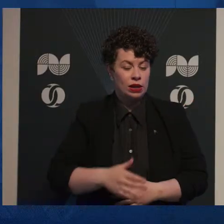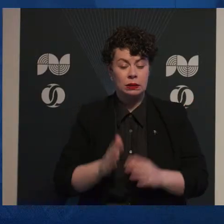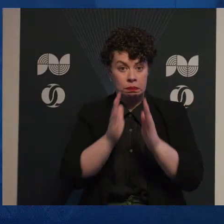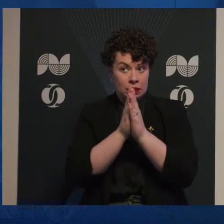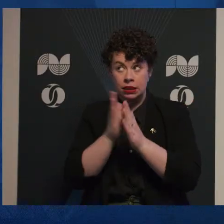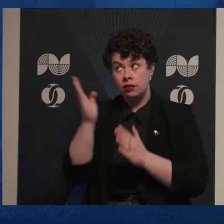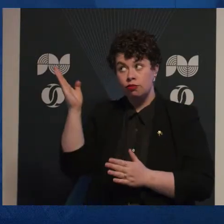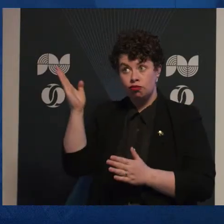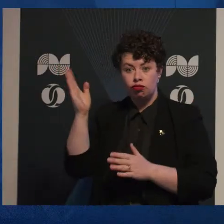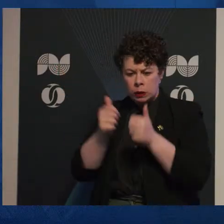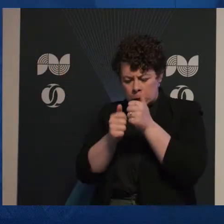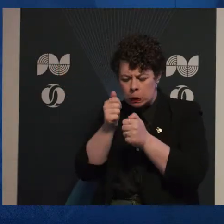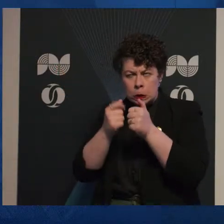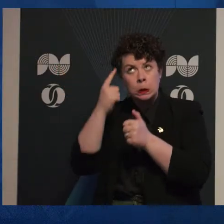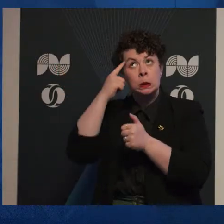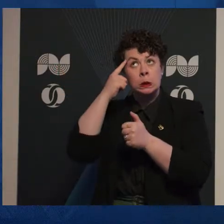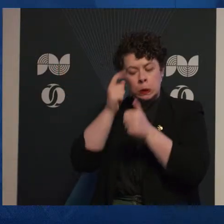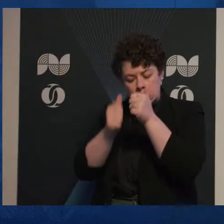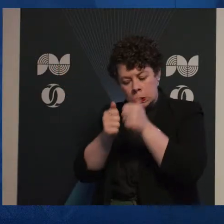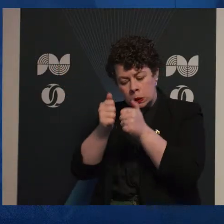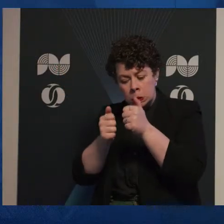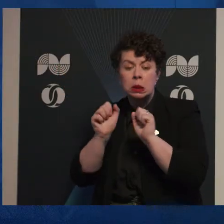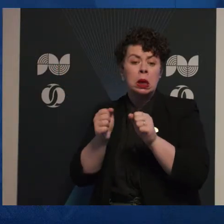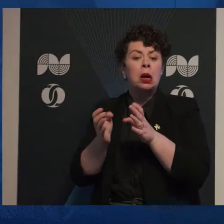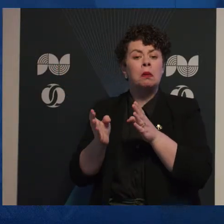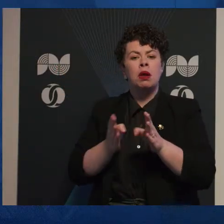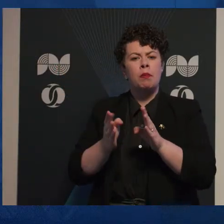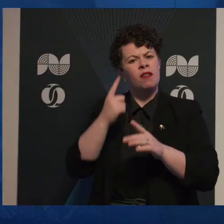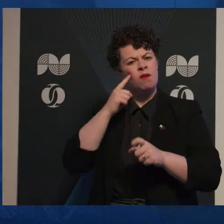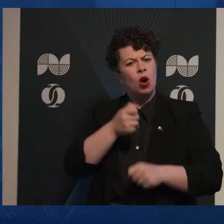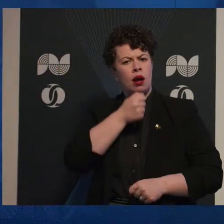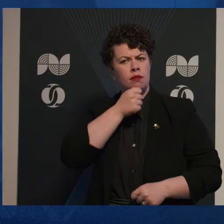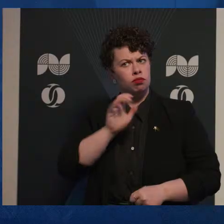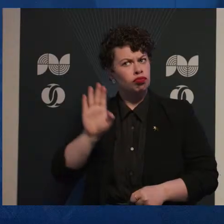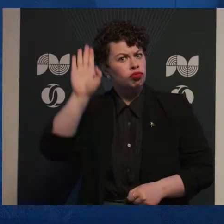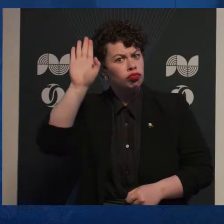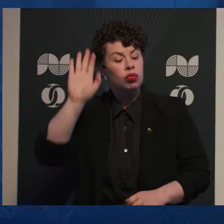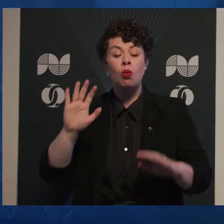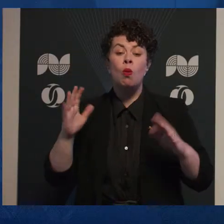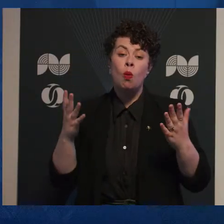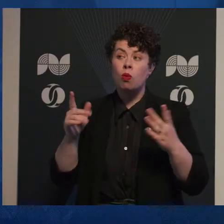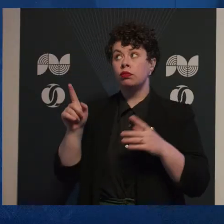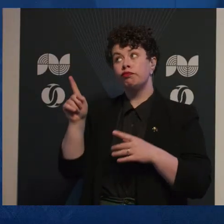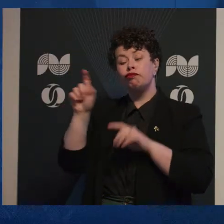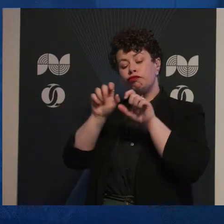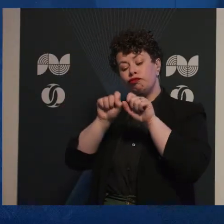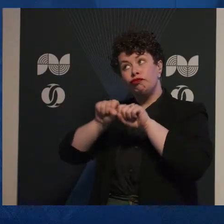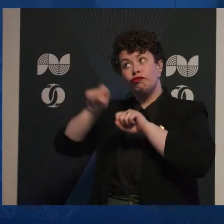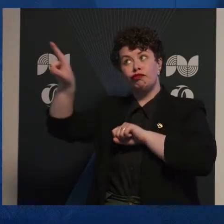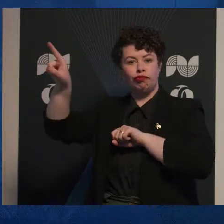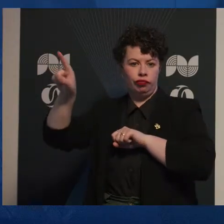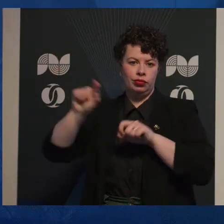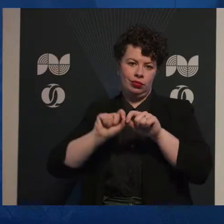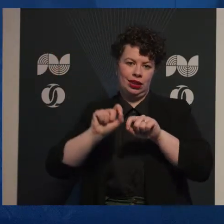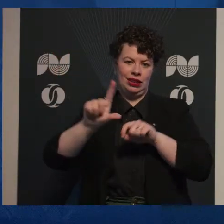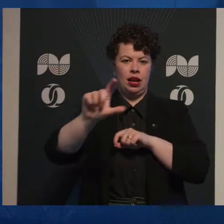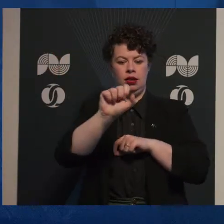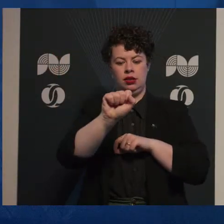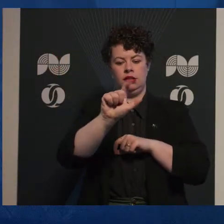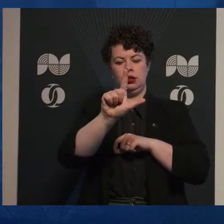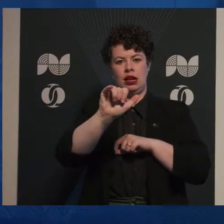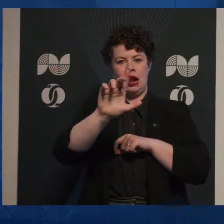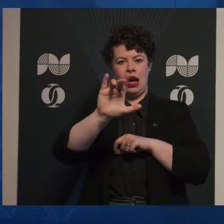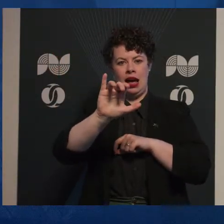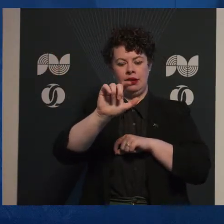please put down your questions, either prepare them to speak into a mic at the end, or put them on Slido, because we want this to be